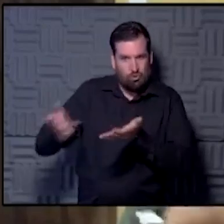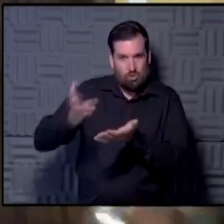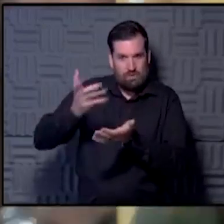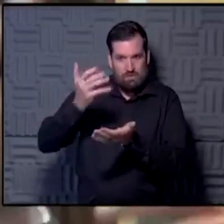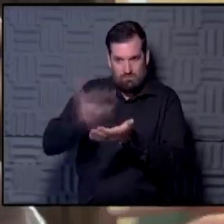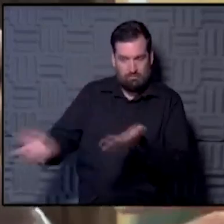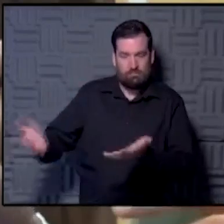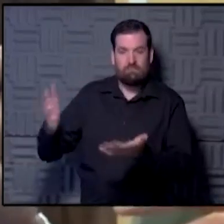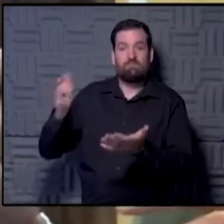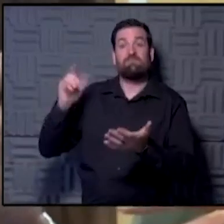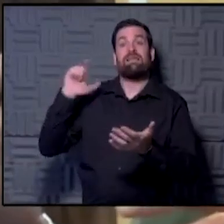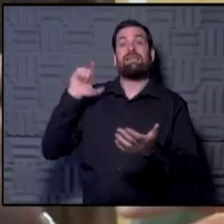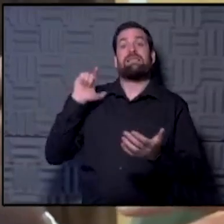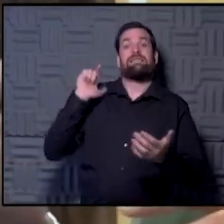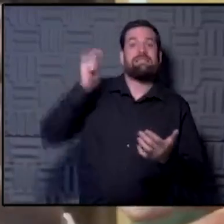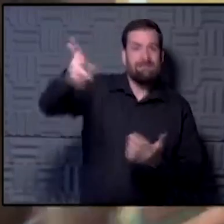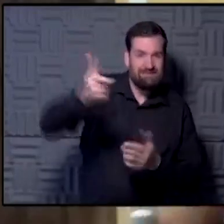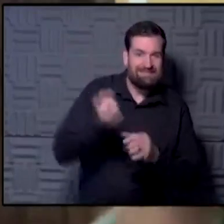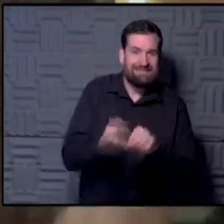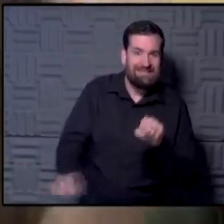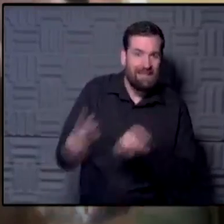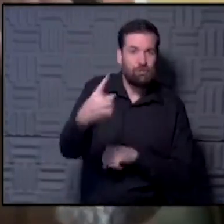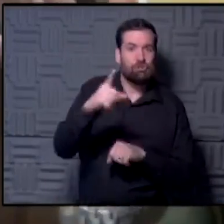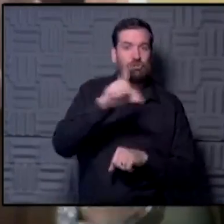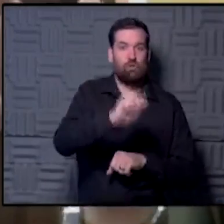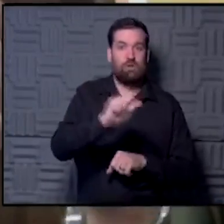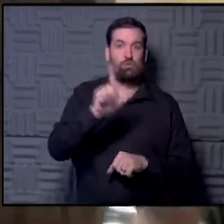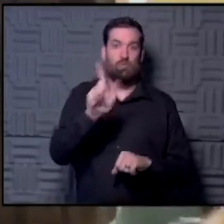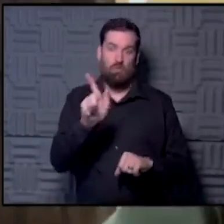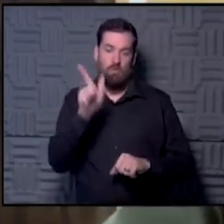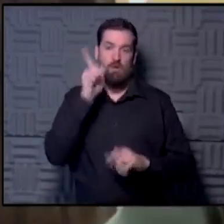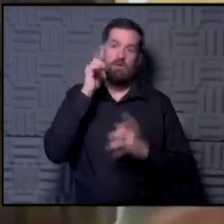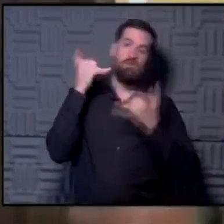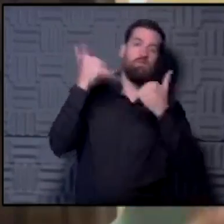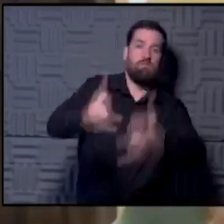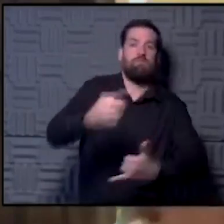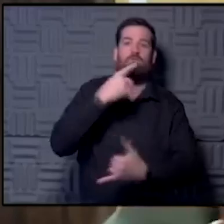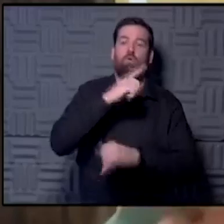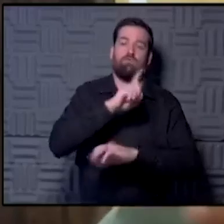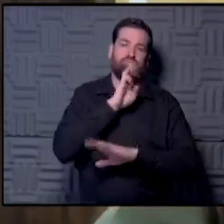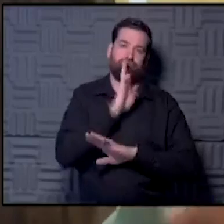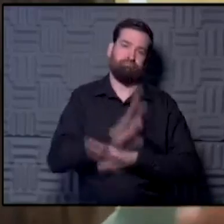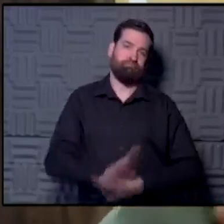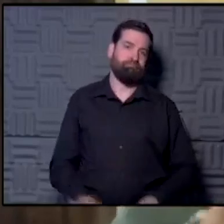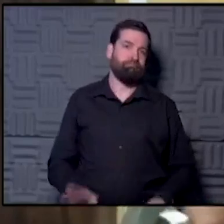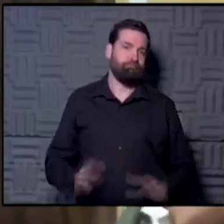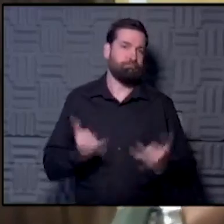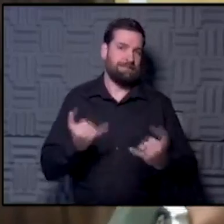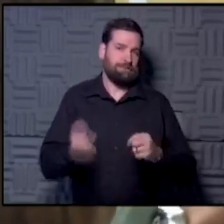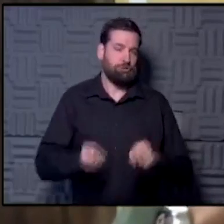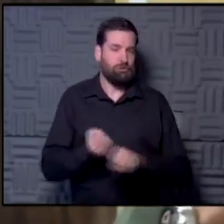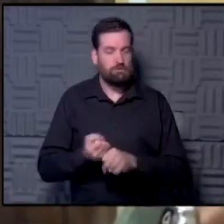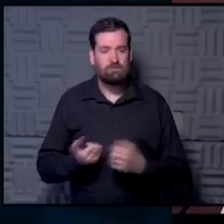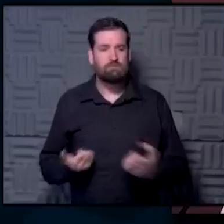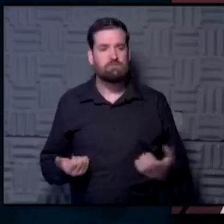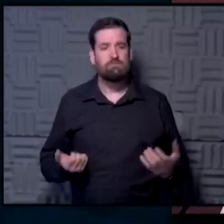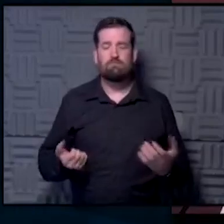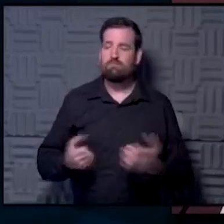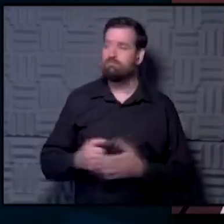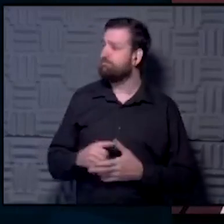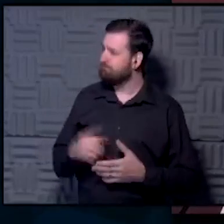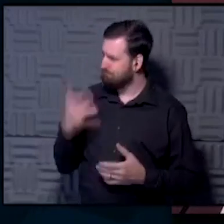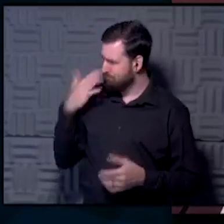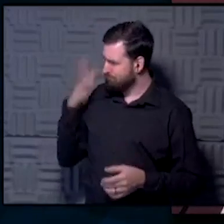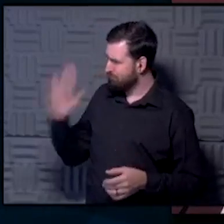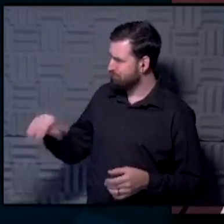and let's buy double the amount of candy in 2021 to reward everyone for not coming this year. Like maybe there is a silver lining somewhere.